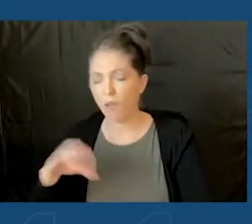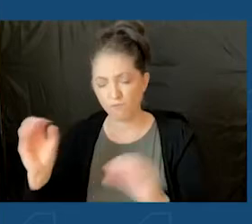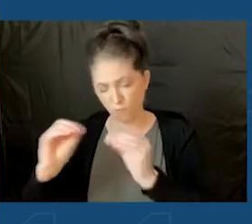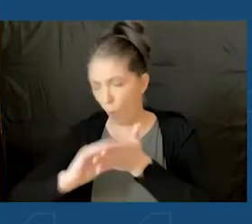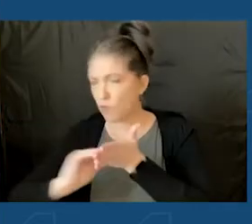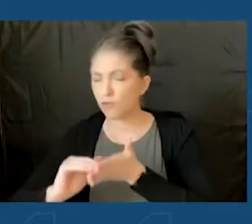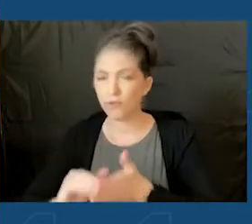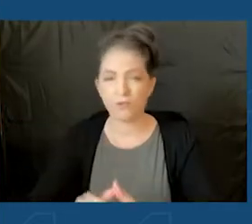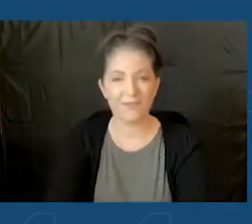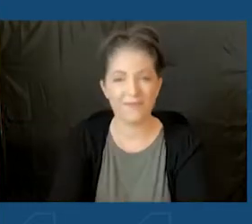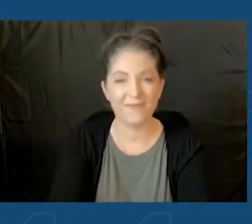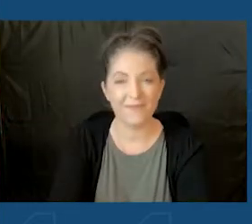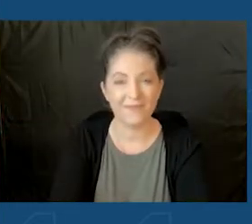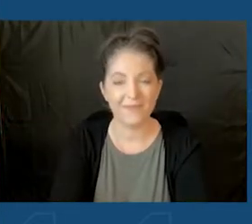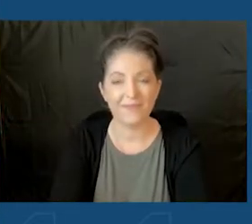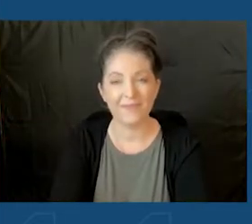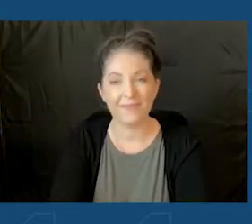right.